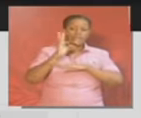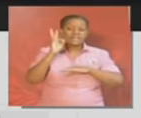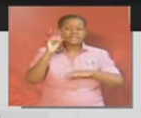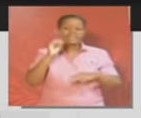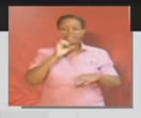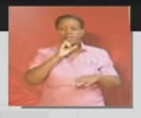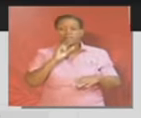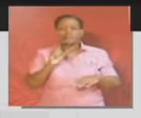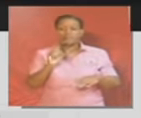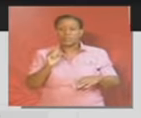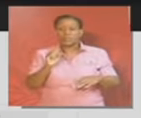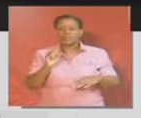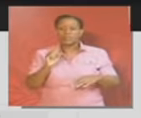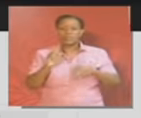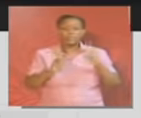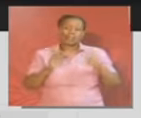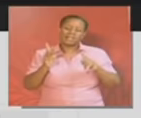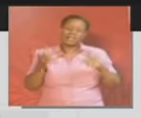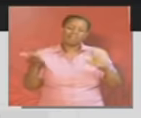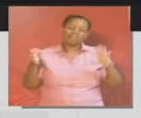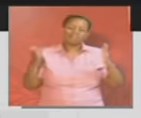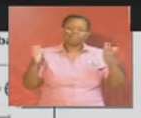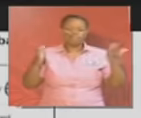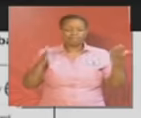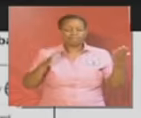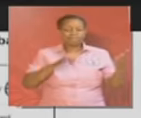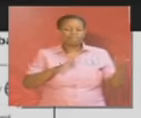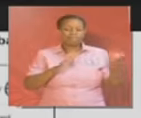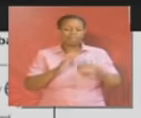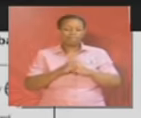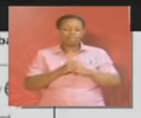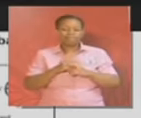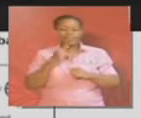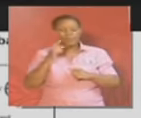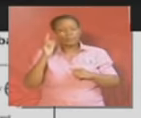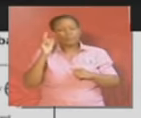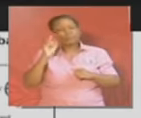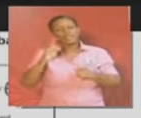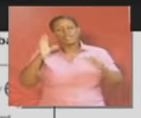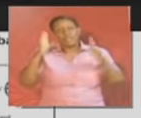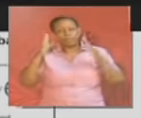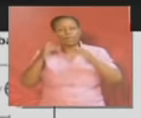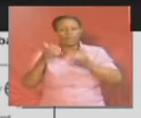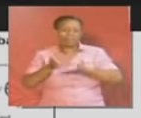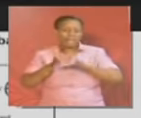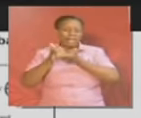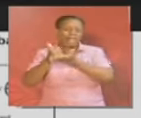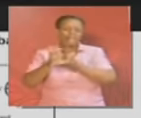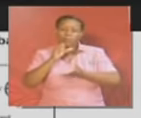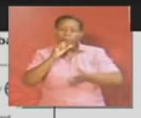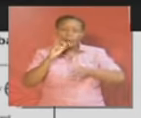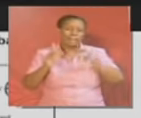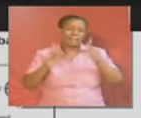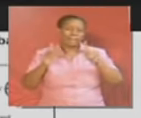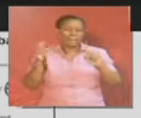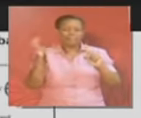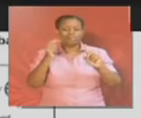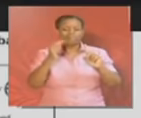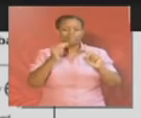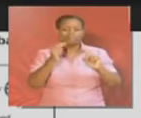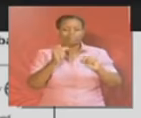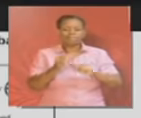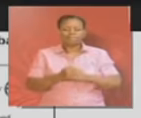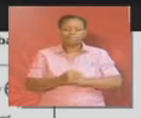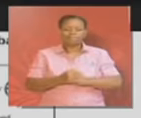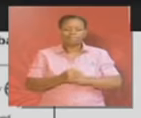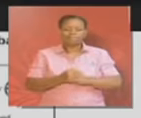to prevention. Next slide, please. The geographic distribution will be dealt with in a lot more detail by Mr. Sriram